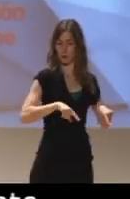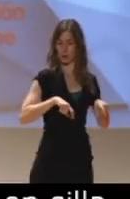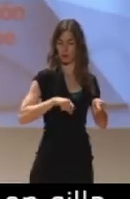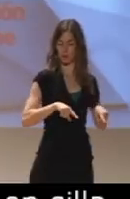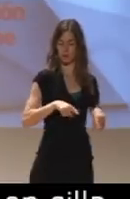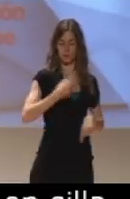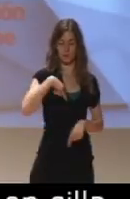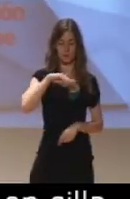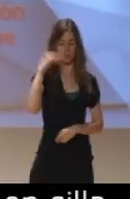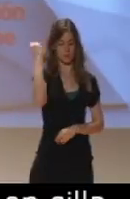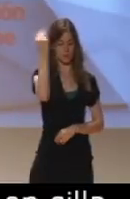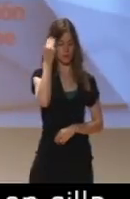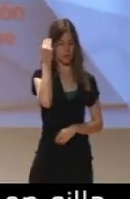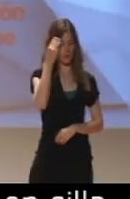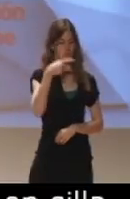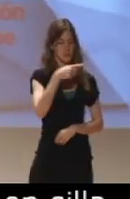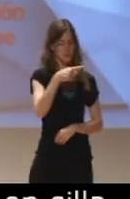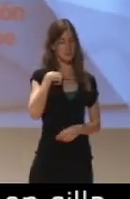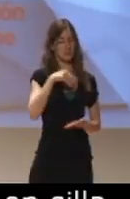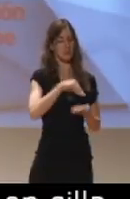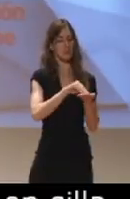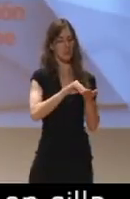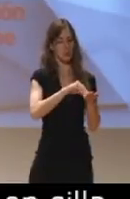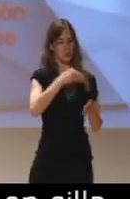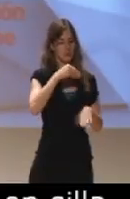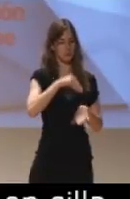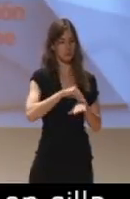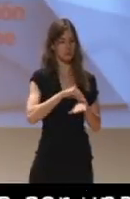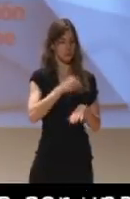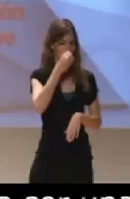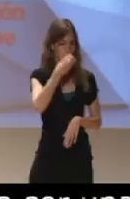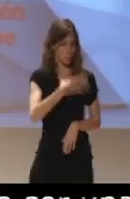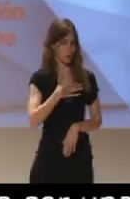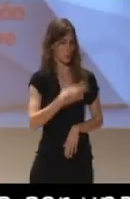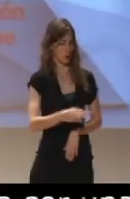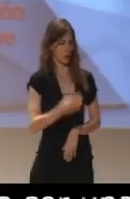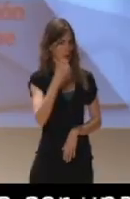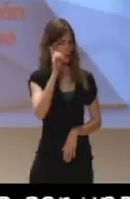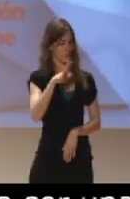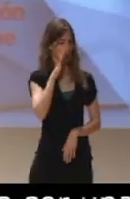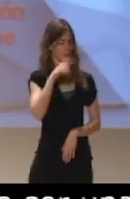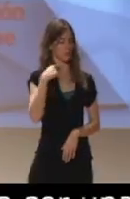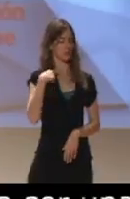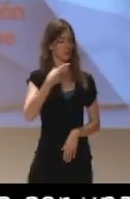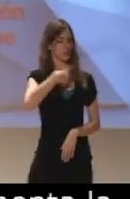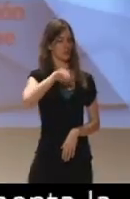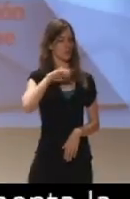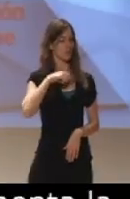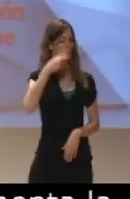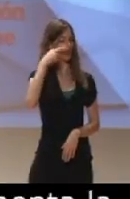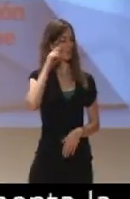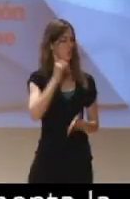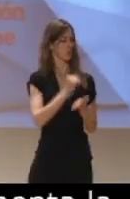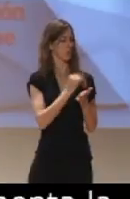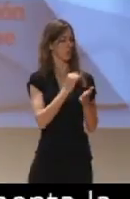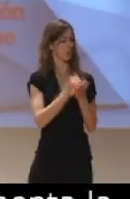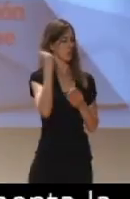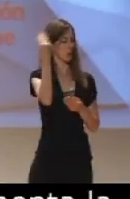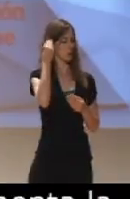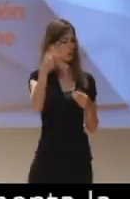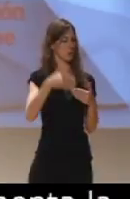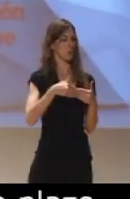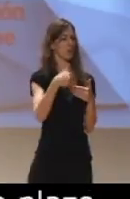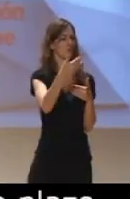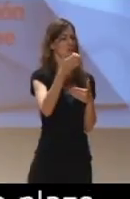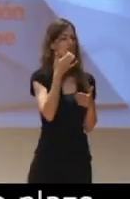disability, with a wheelchair, we thought it would be a good solution. We even took it as an experiment